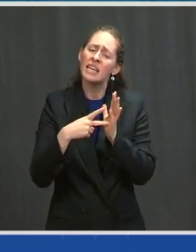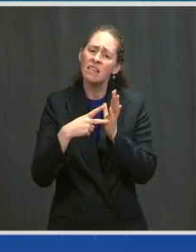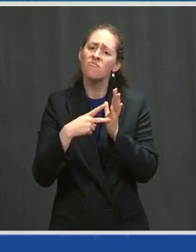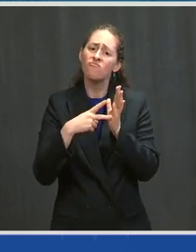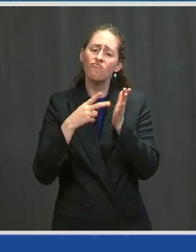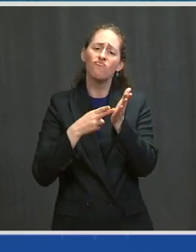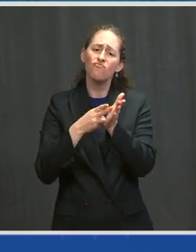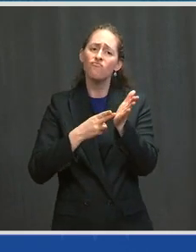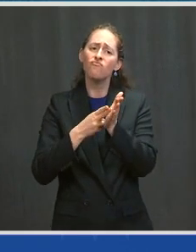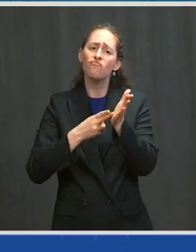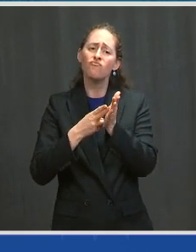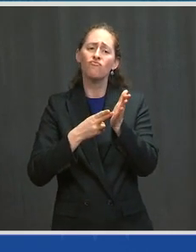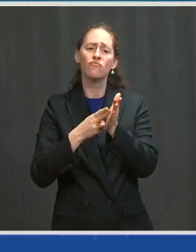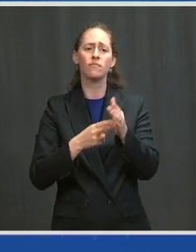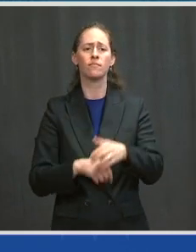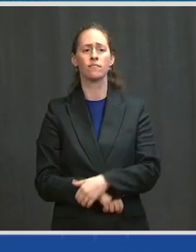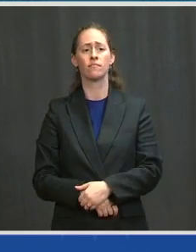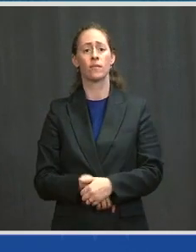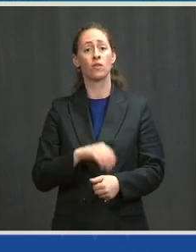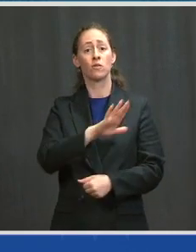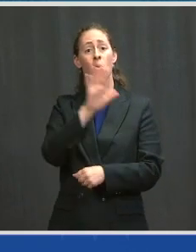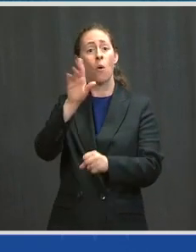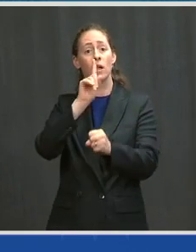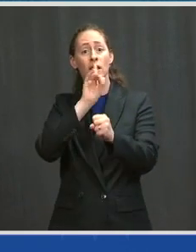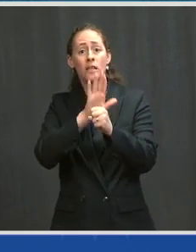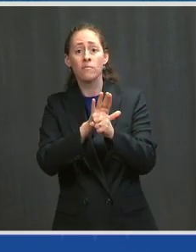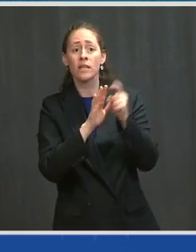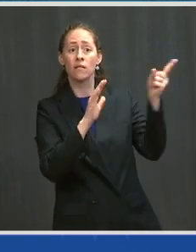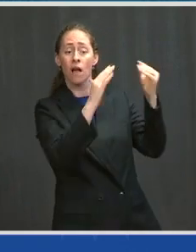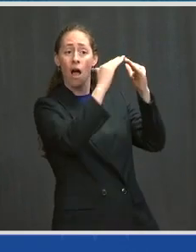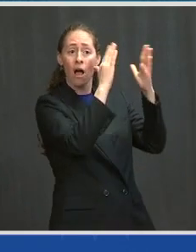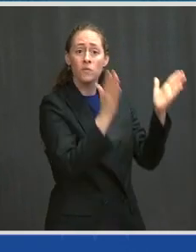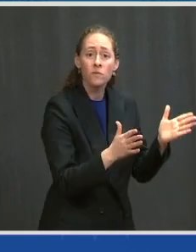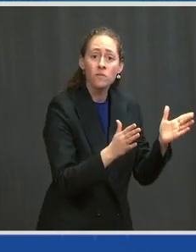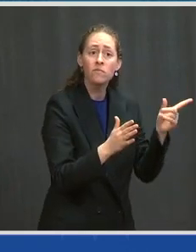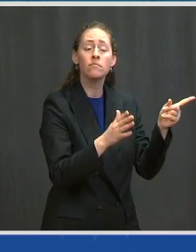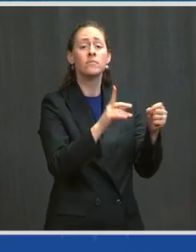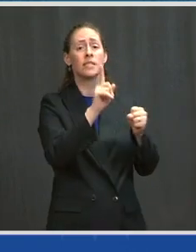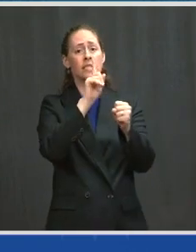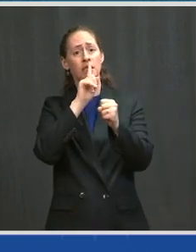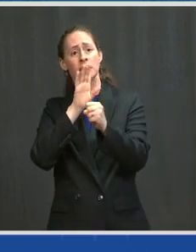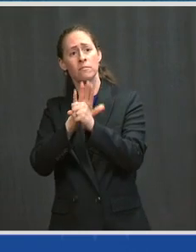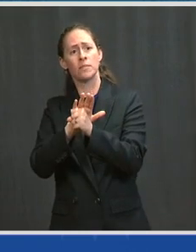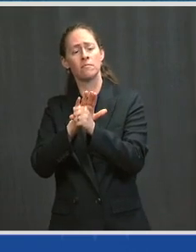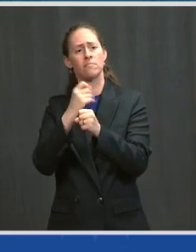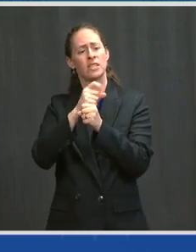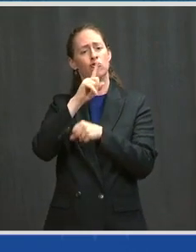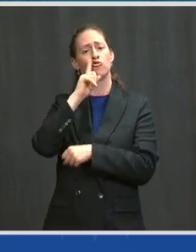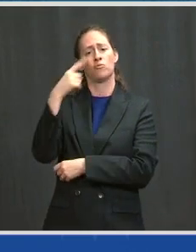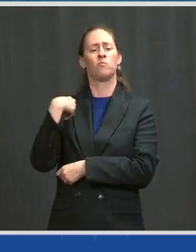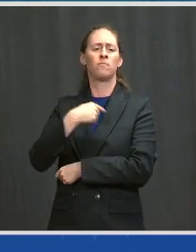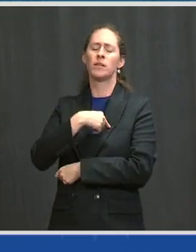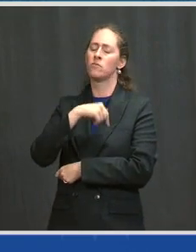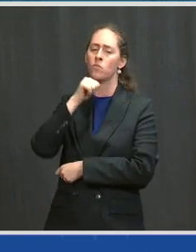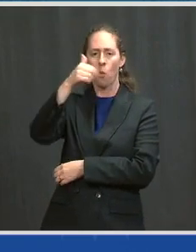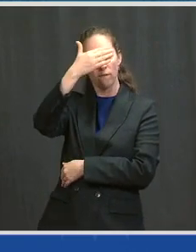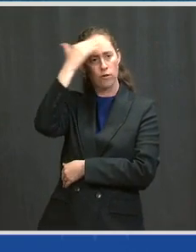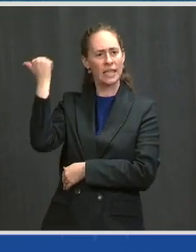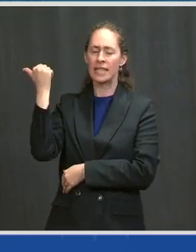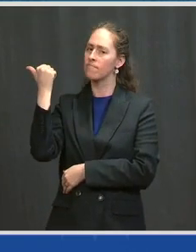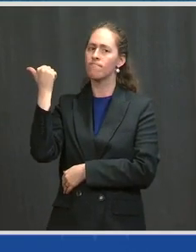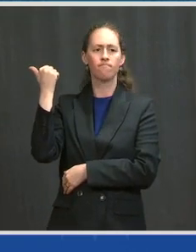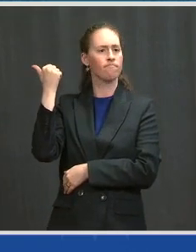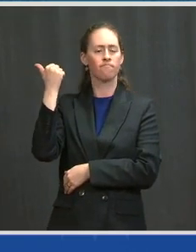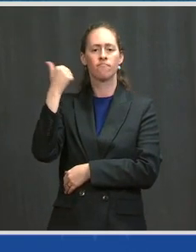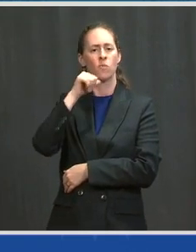commitment of the members of the House and Senate to make sure that we don't forget, that this isn't forgotten.